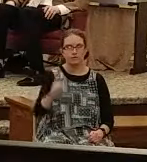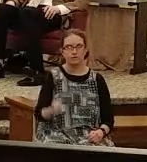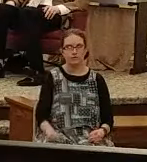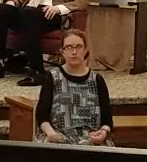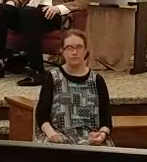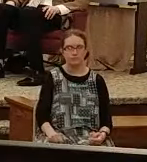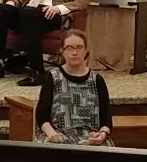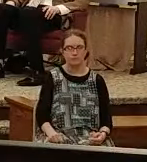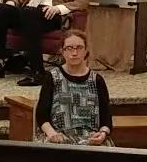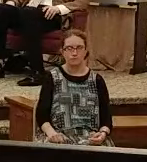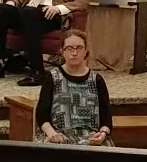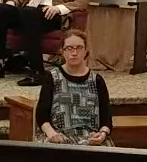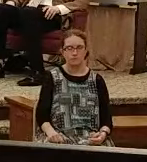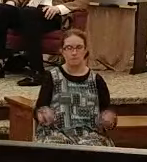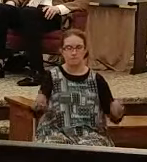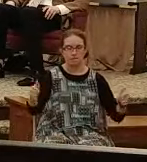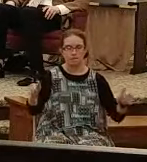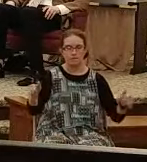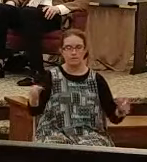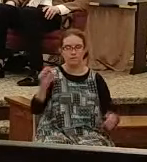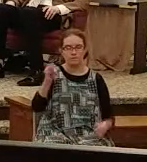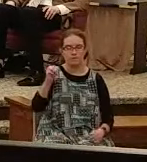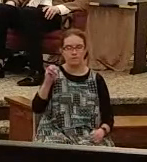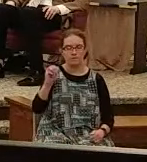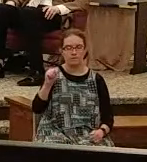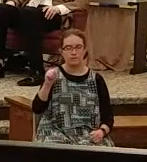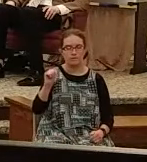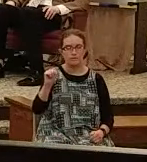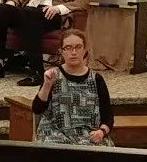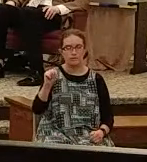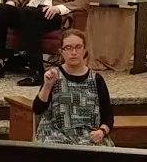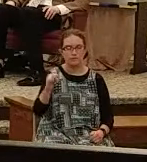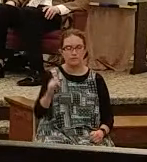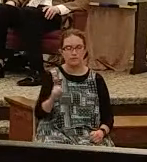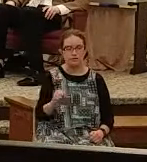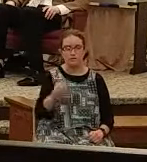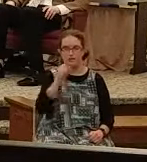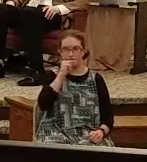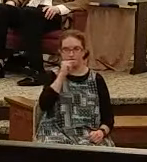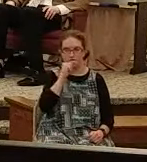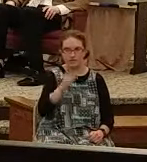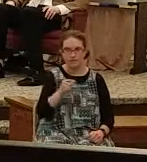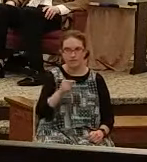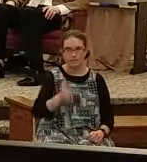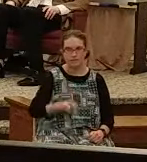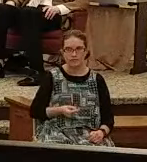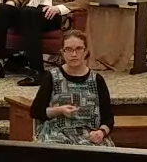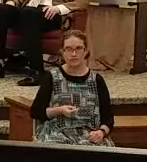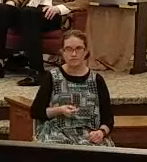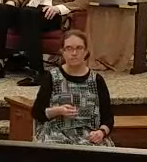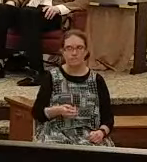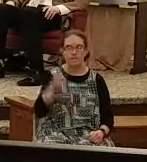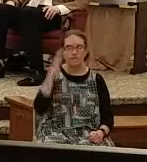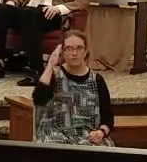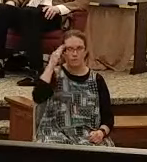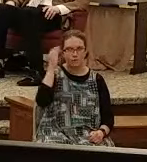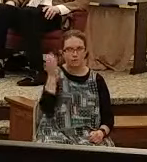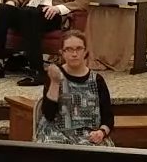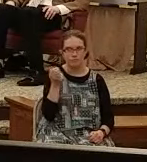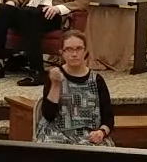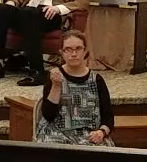Woo. He begins playing with her emotions. And he tells her, you know,